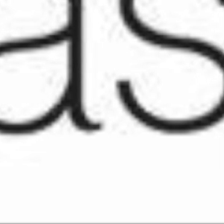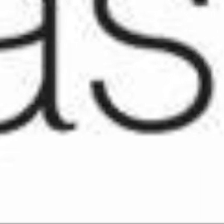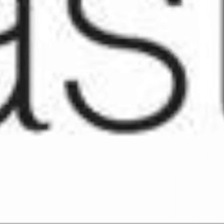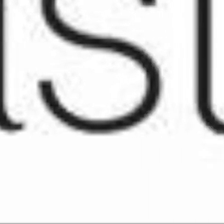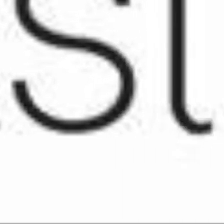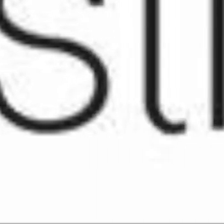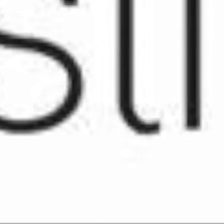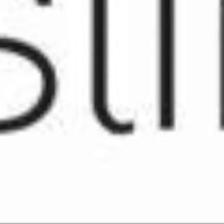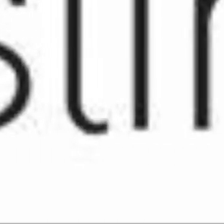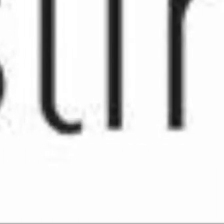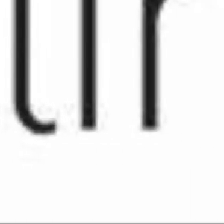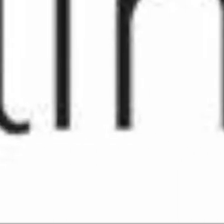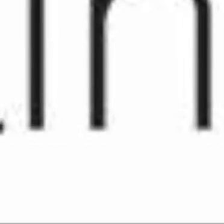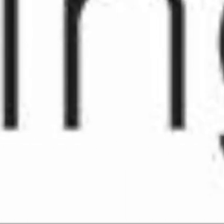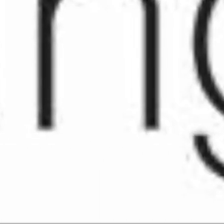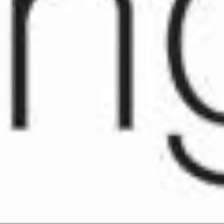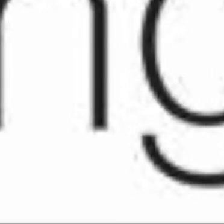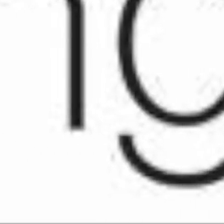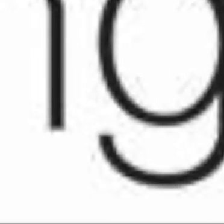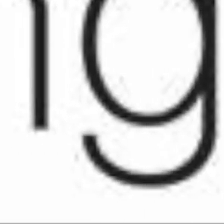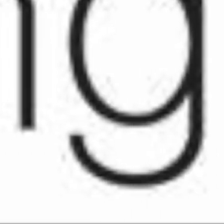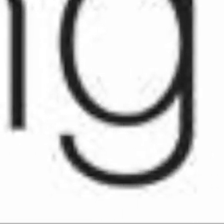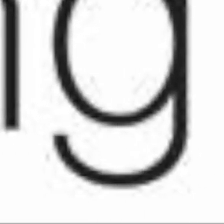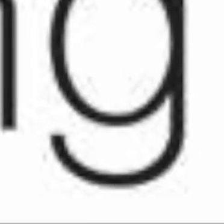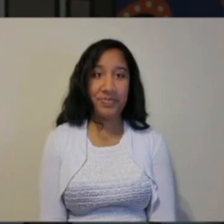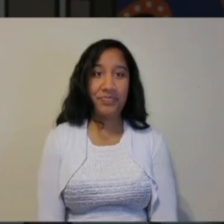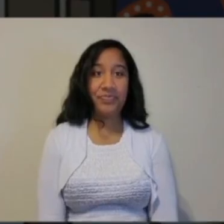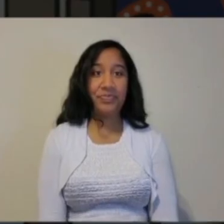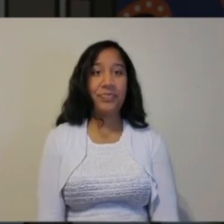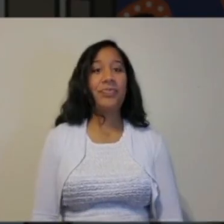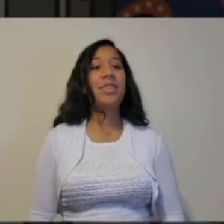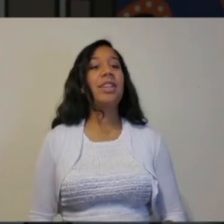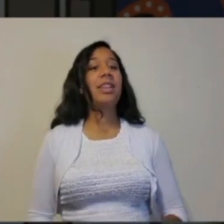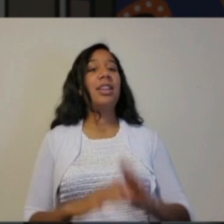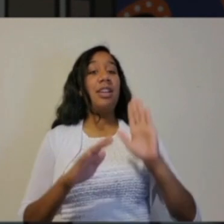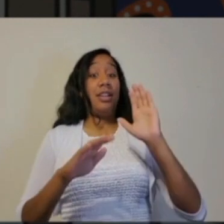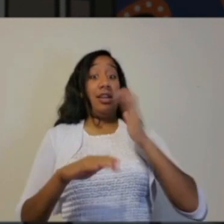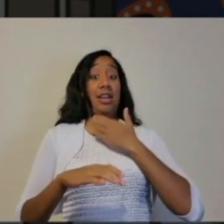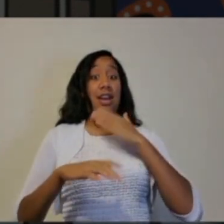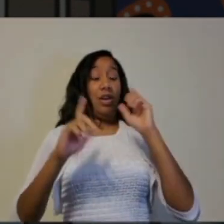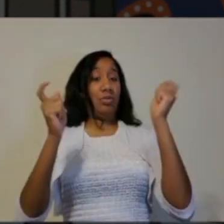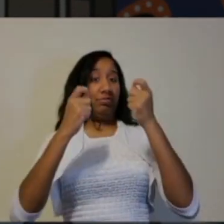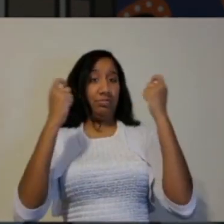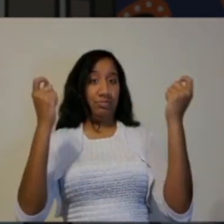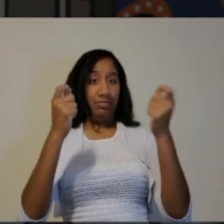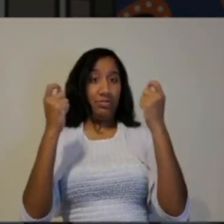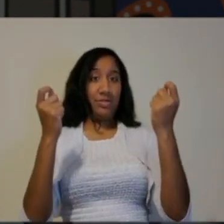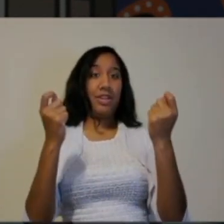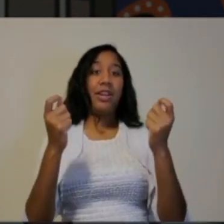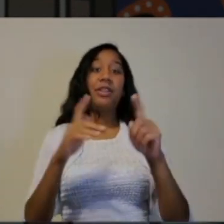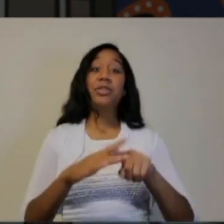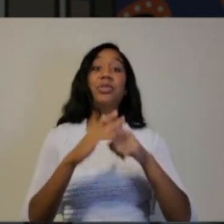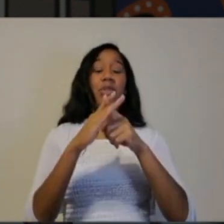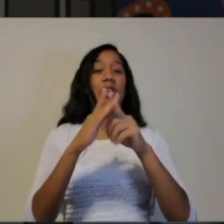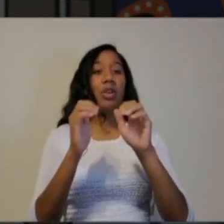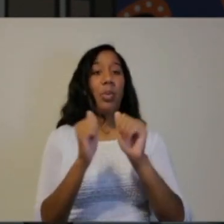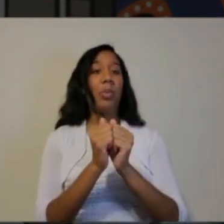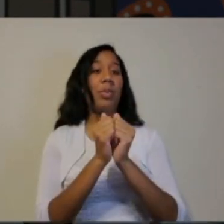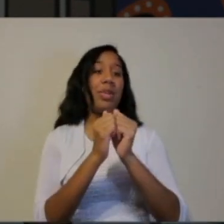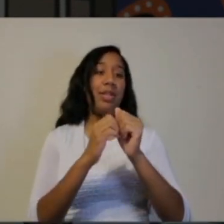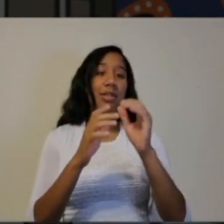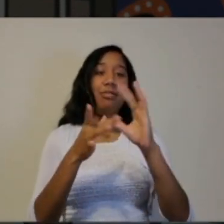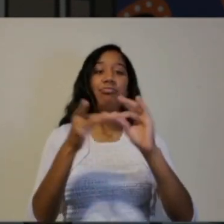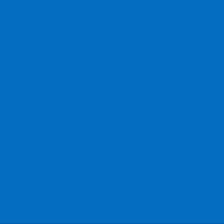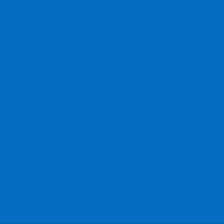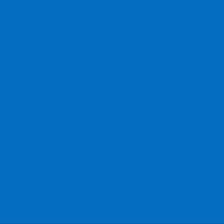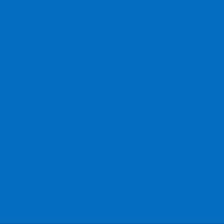of dynamic video casting, Gradcaster helps produce ready-to-stream live graduation videos for the class of 2020 during the